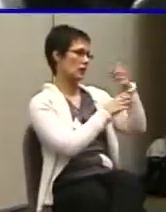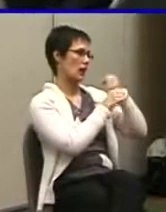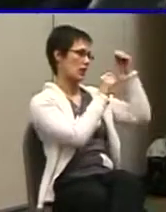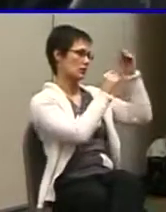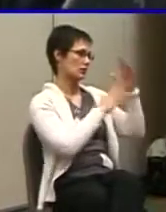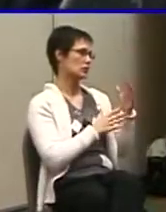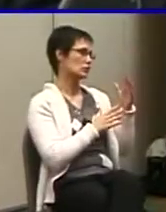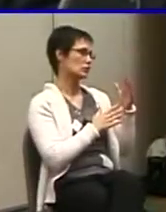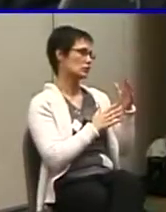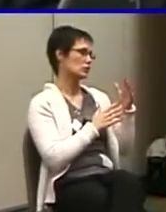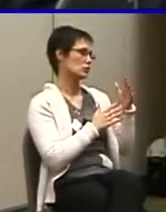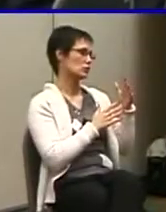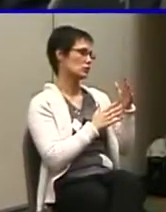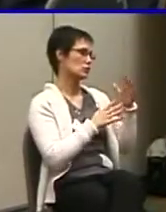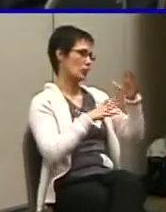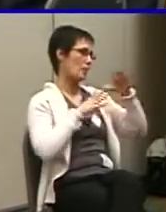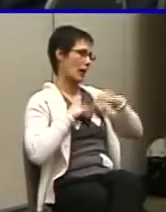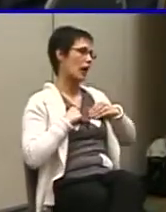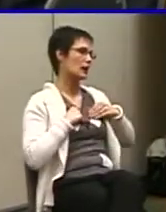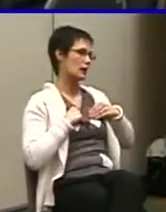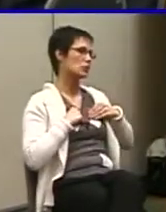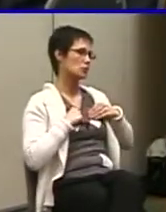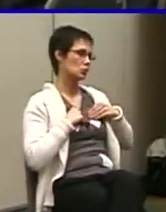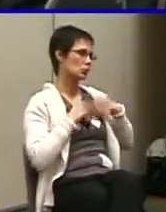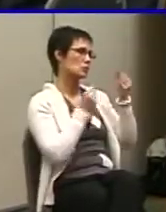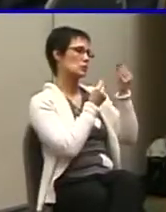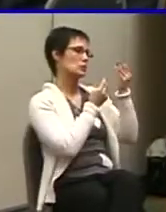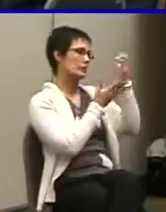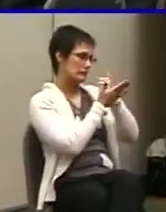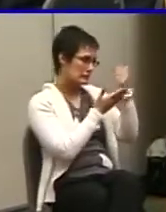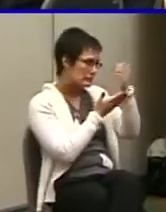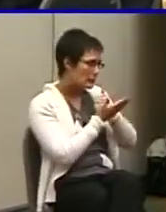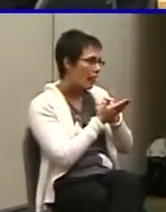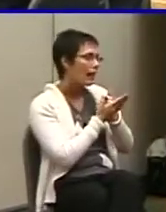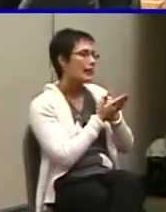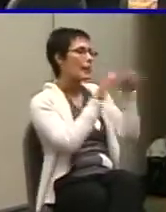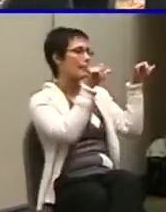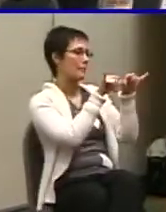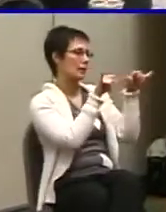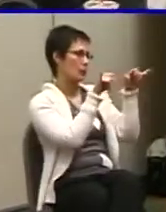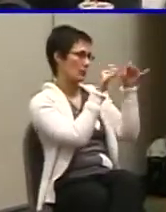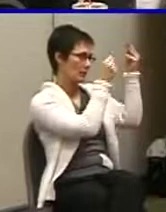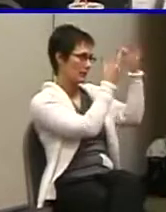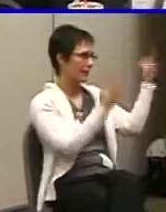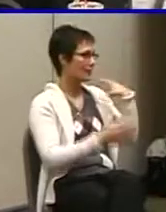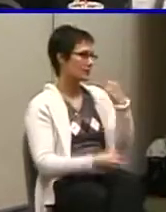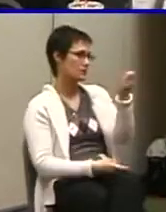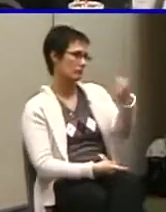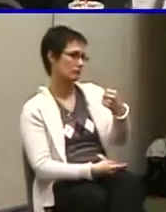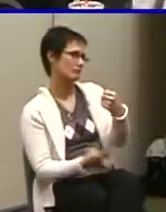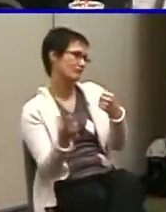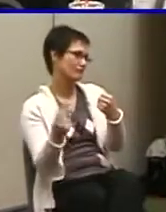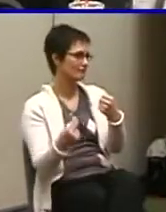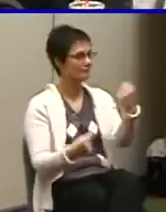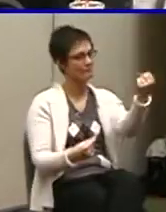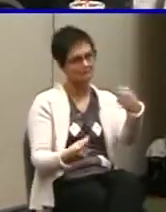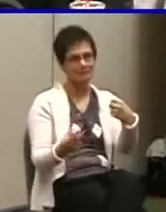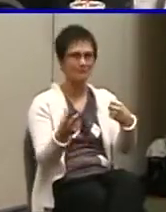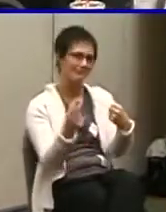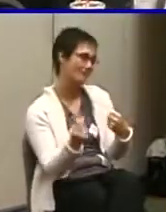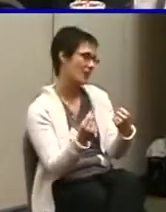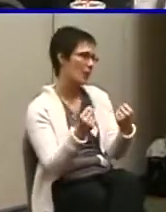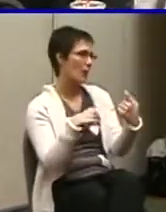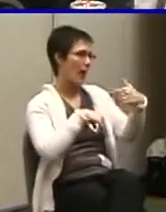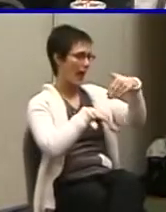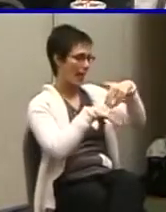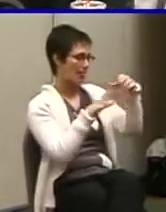to buy into taking measurable data. They're so used to saying, yeah, it works, no, it doesn't work at a meeting. And I always say, well, I need the